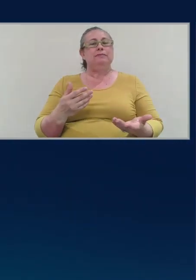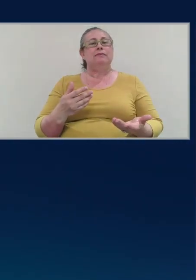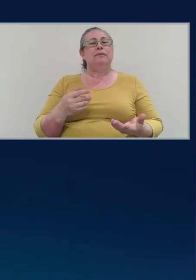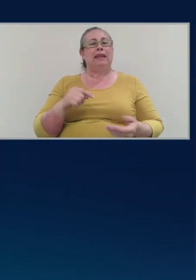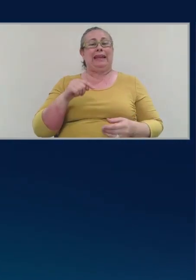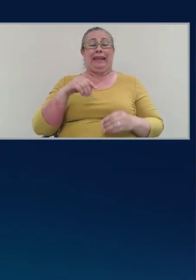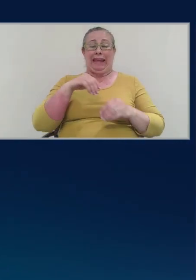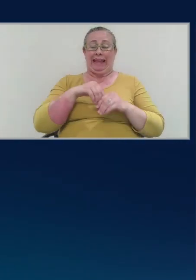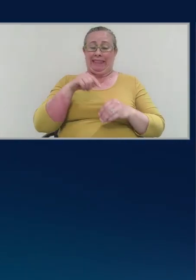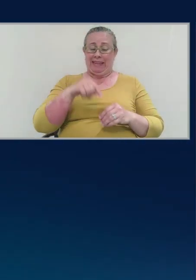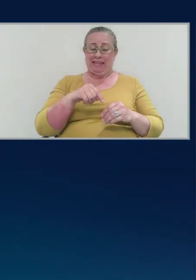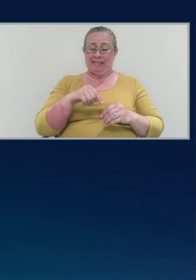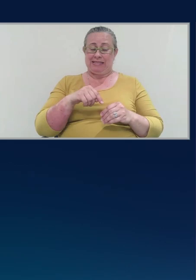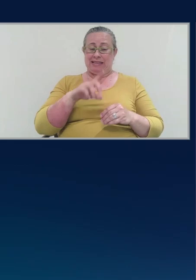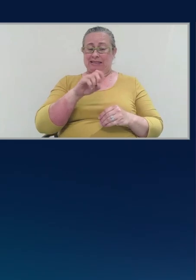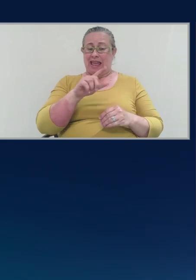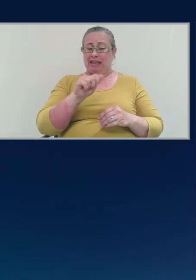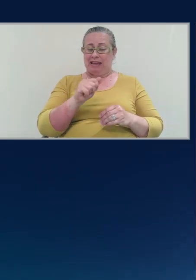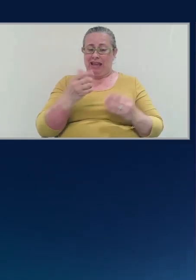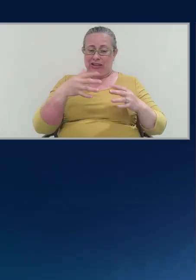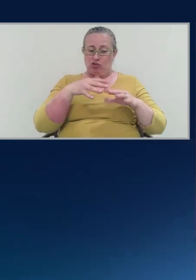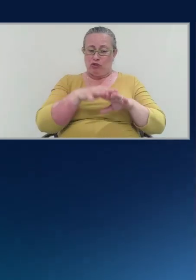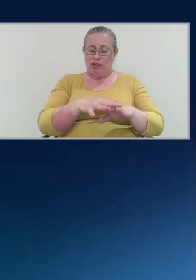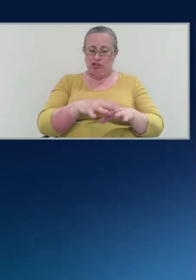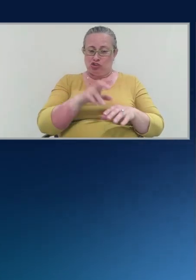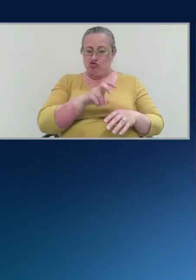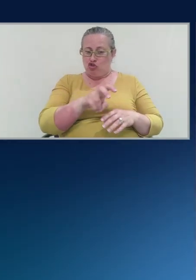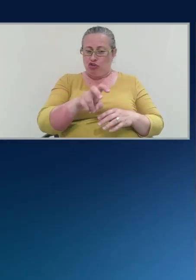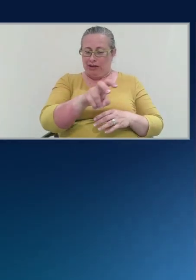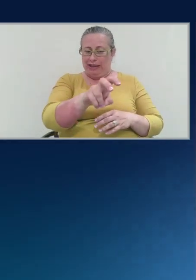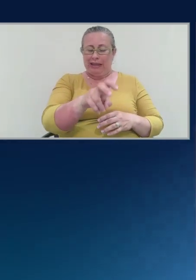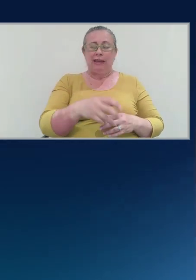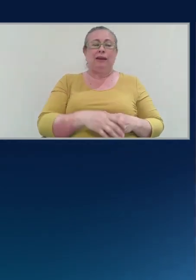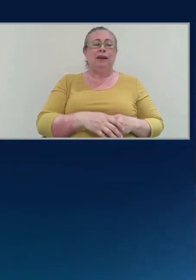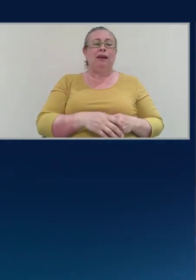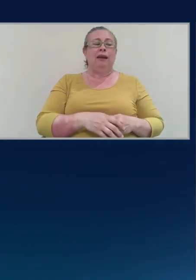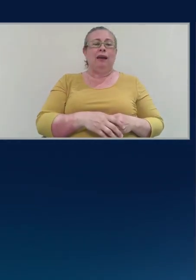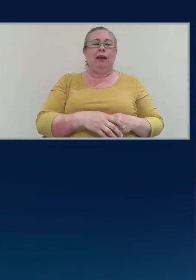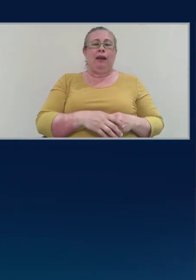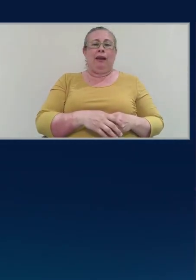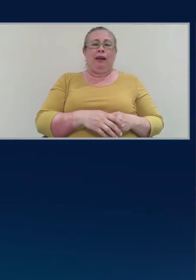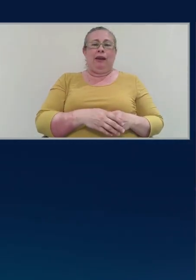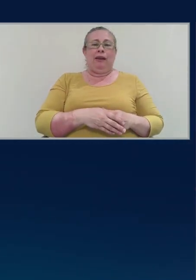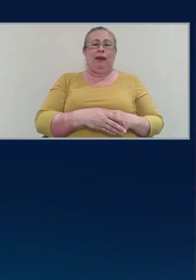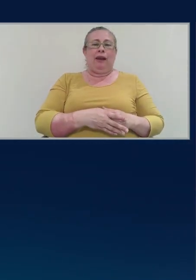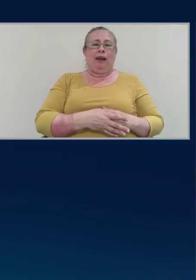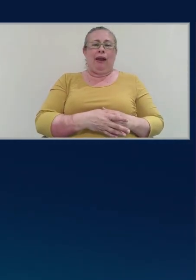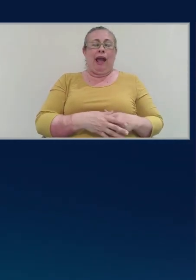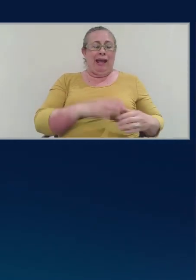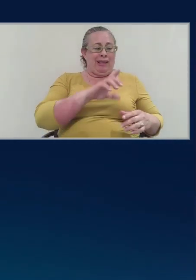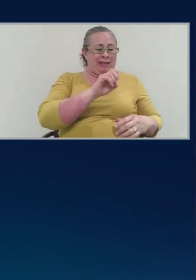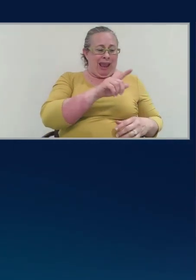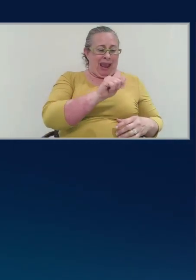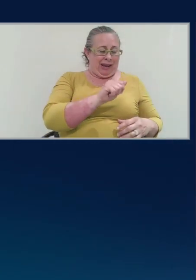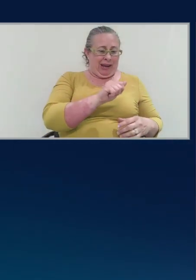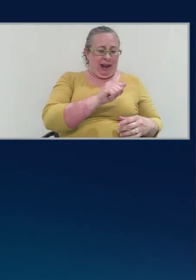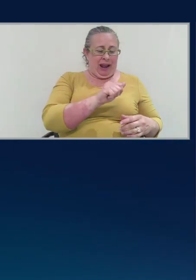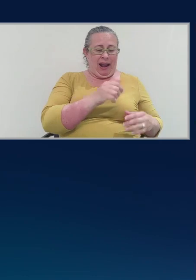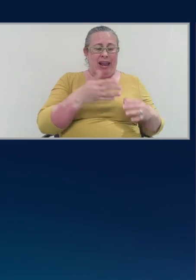data integration journey that we have, we're essentially marrying Q and data with data integration